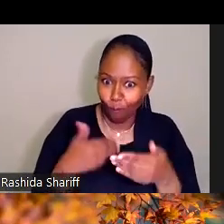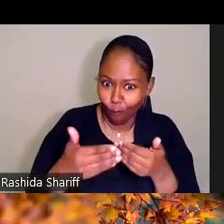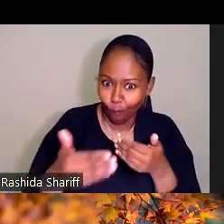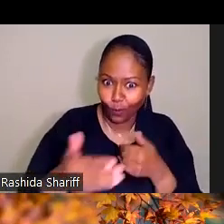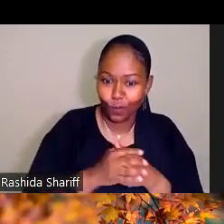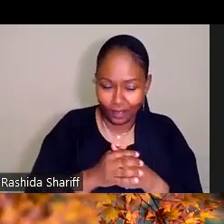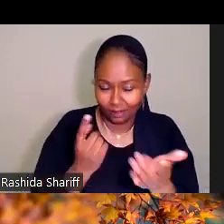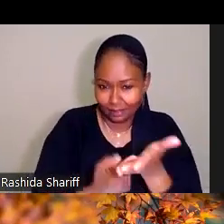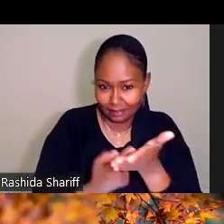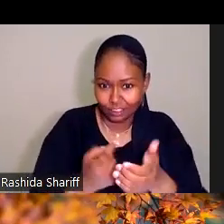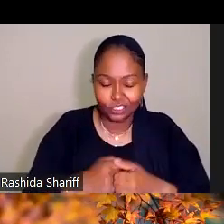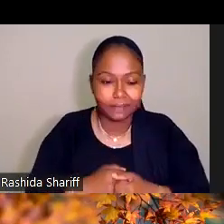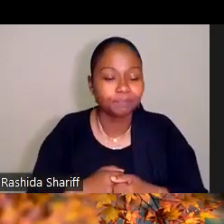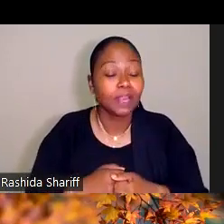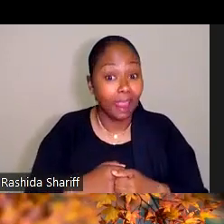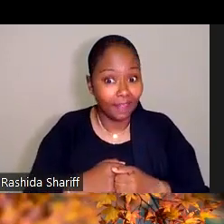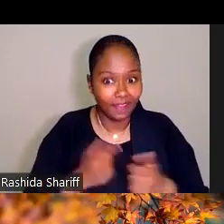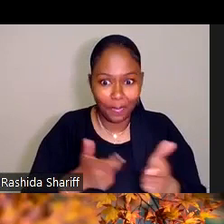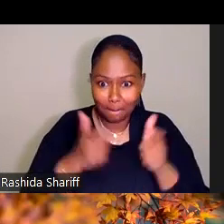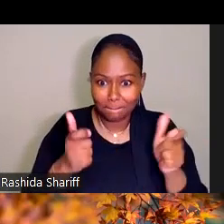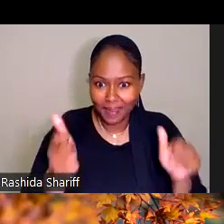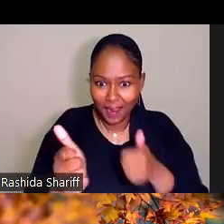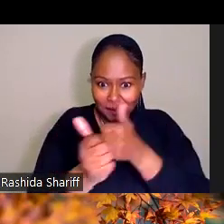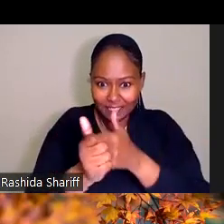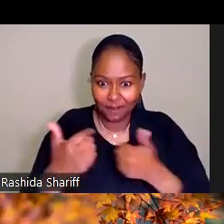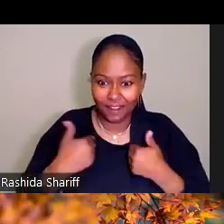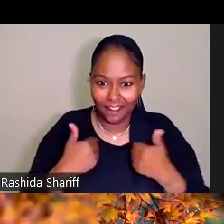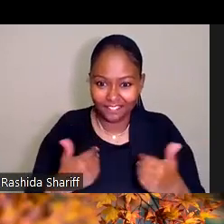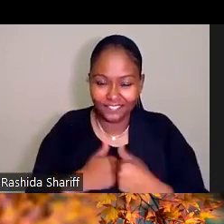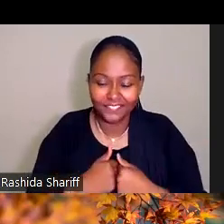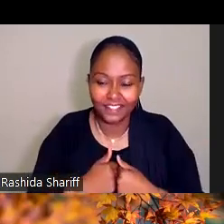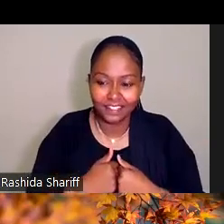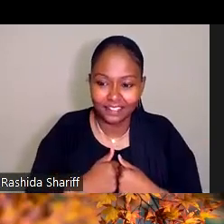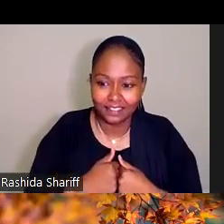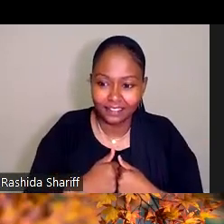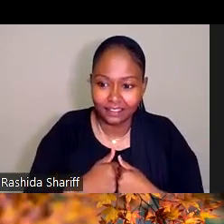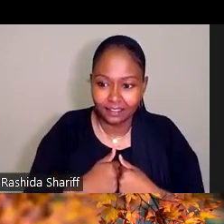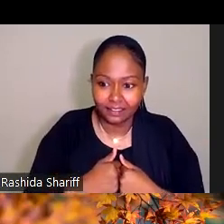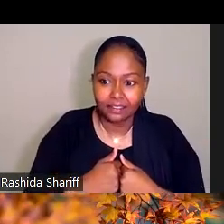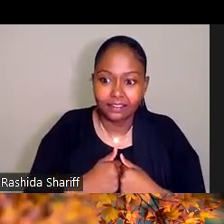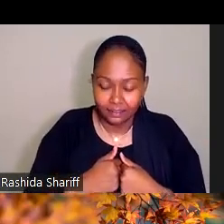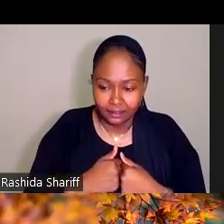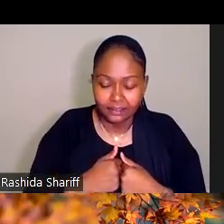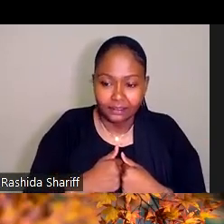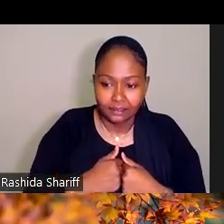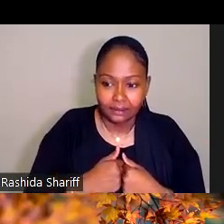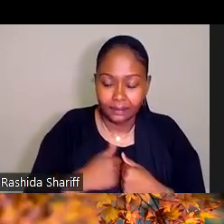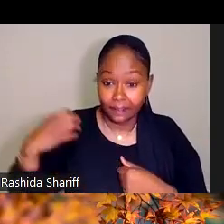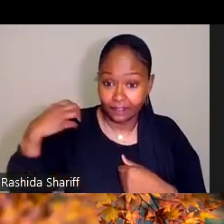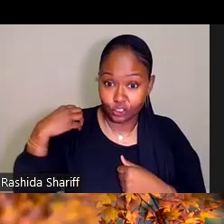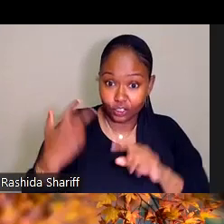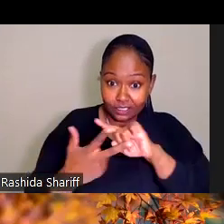discussions. And then the big update that we have is that the chairs of the three work groups,